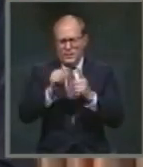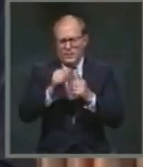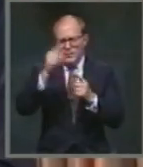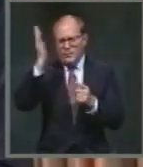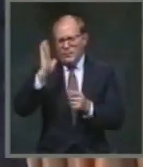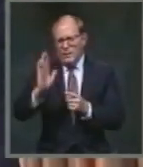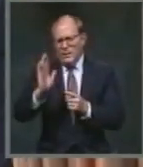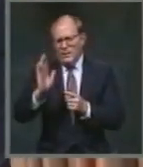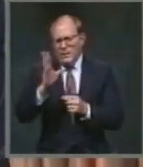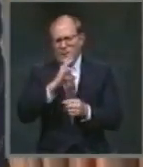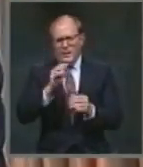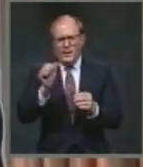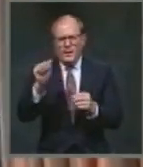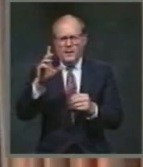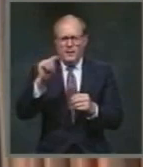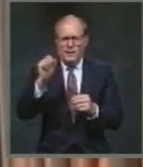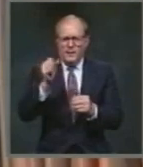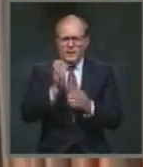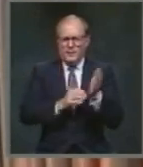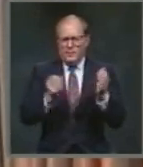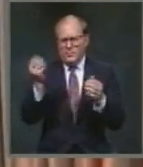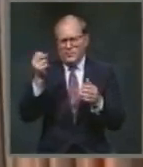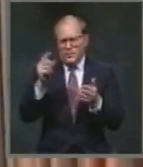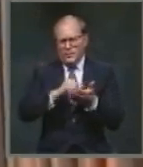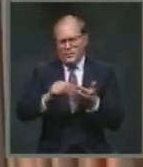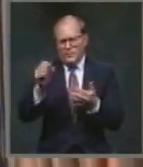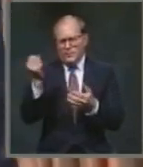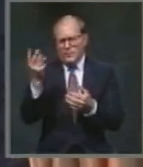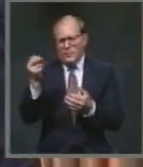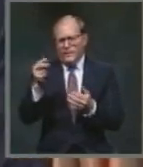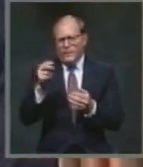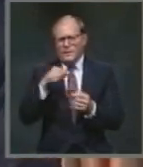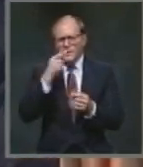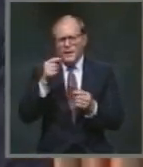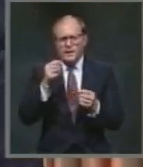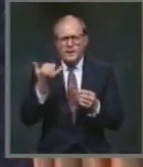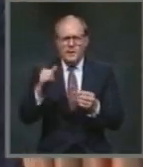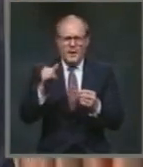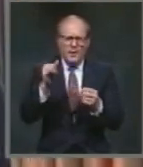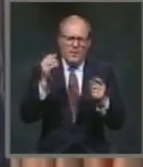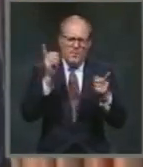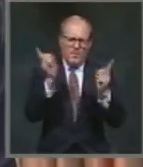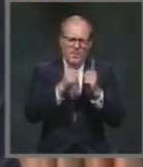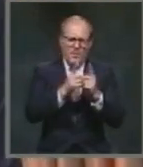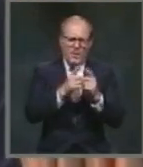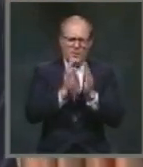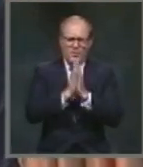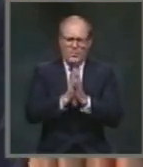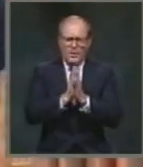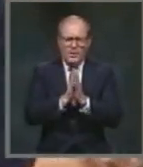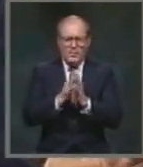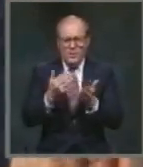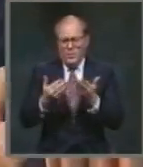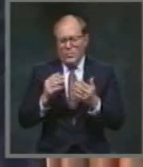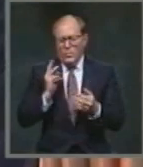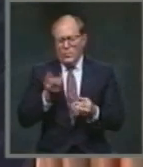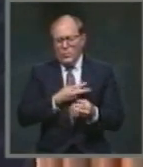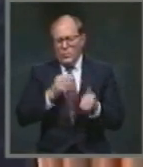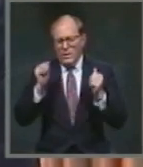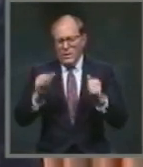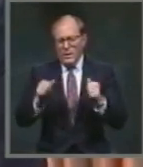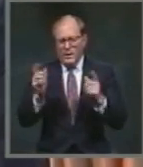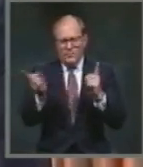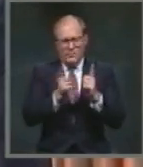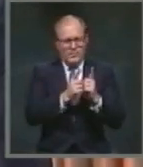God. And in Acts chapter 12, verse 12, it said that they came together to pray. So we today may, and we often do,